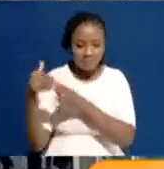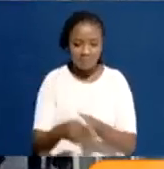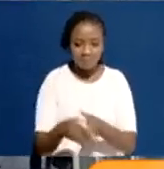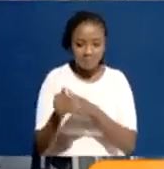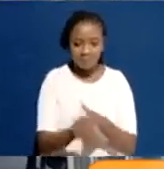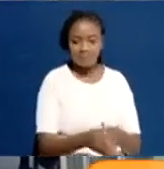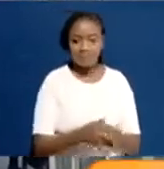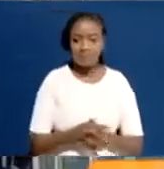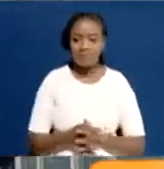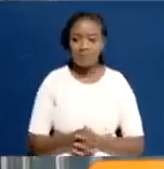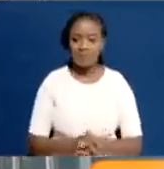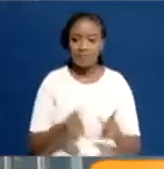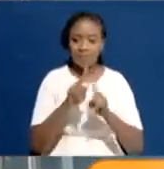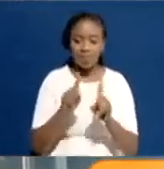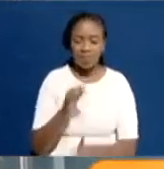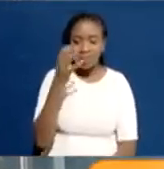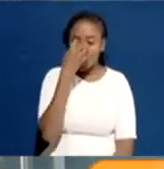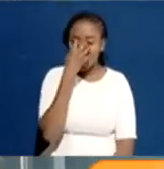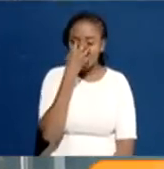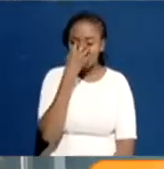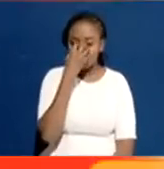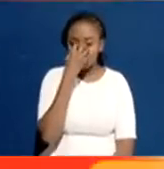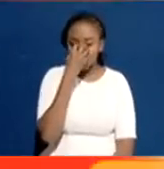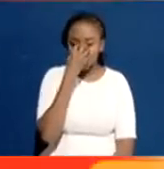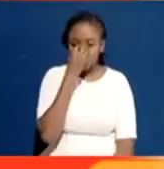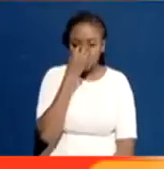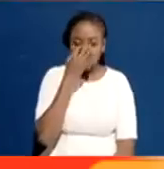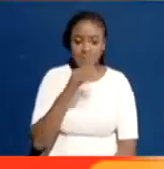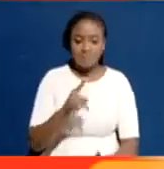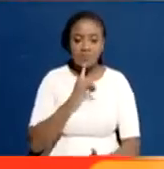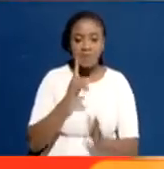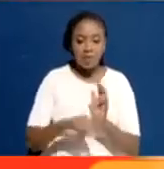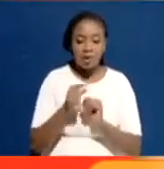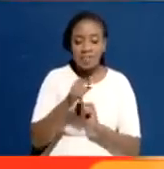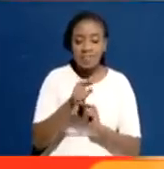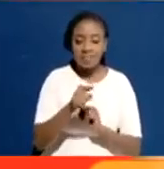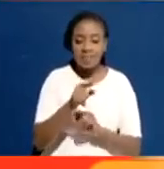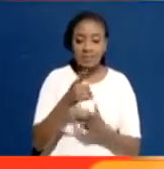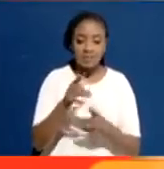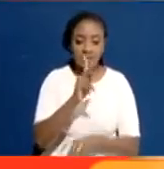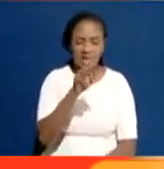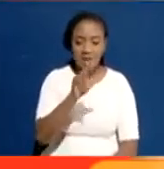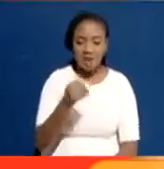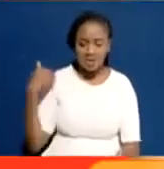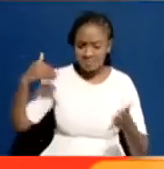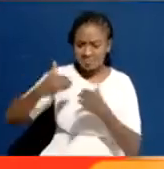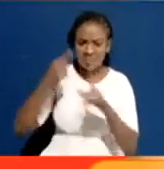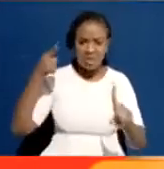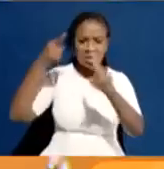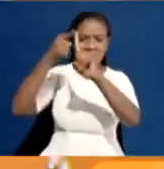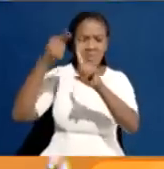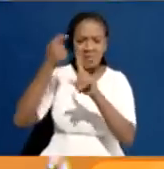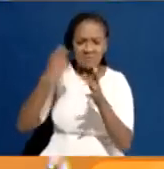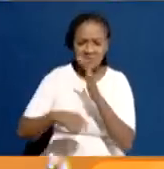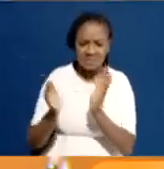at a time when the president claims that the authority has sustained a lackluster performance in meeting its